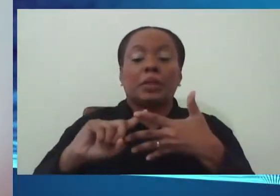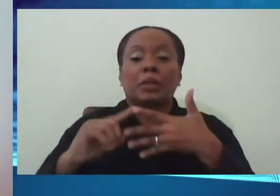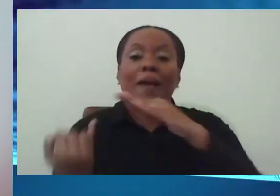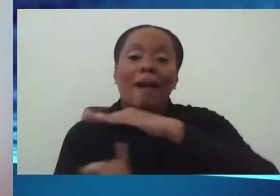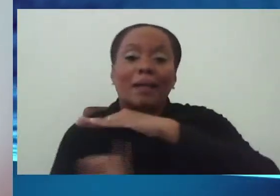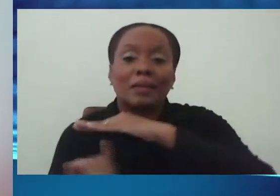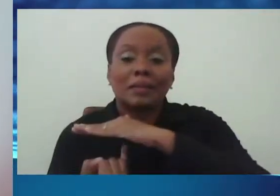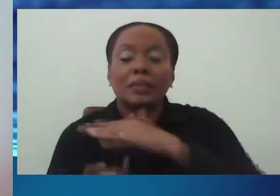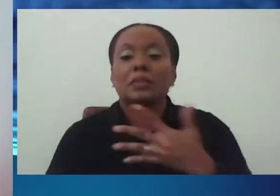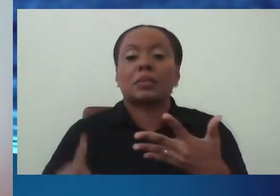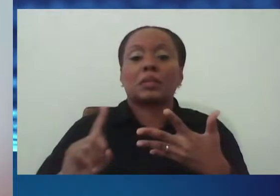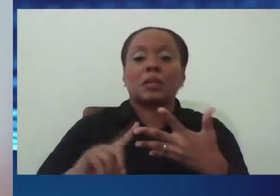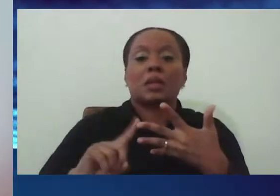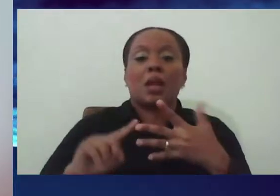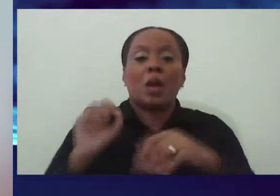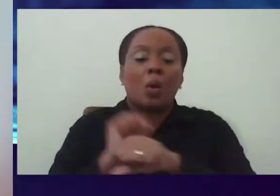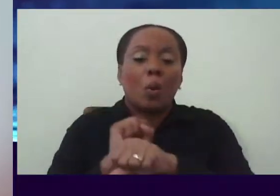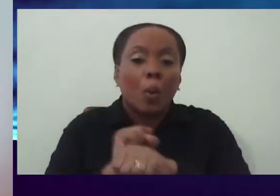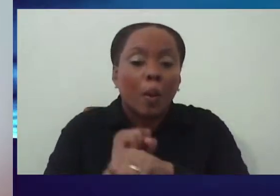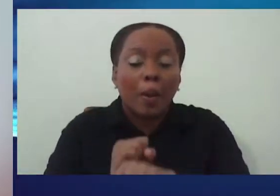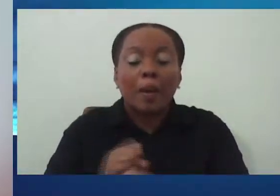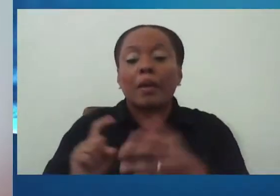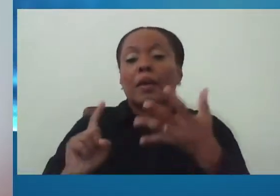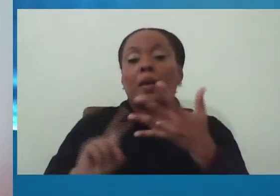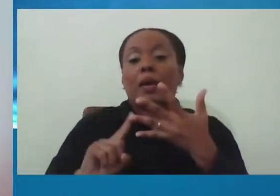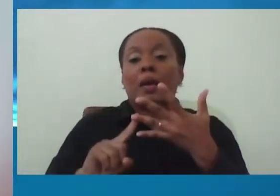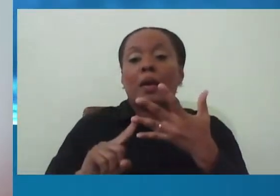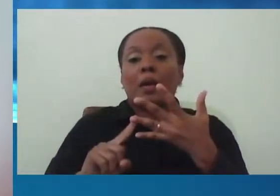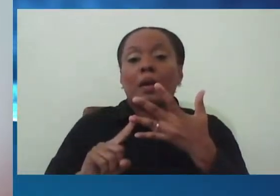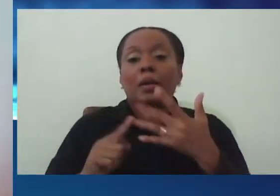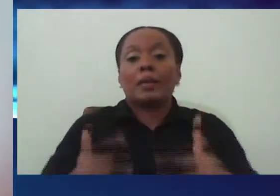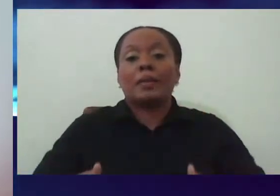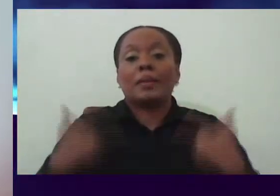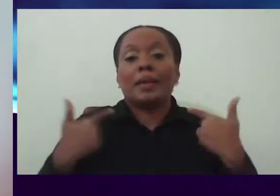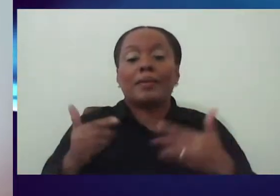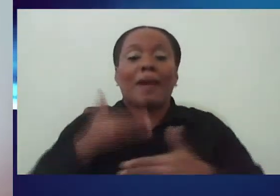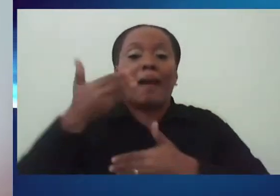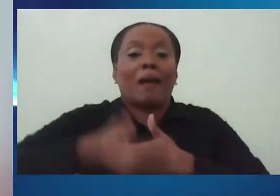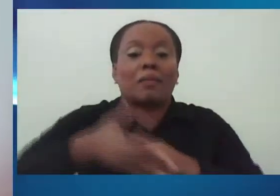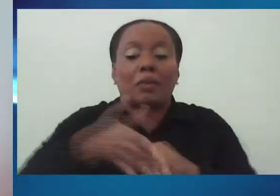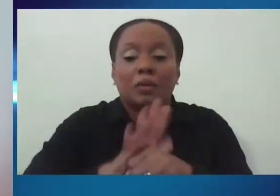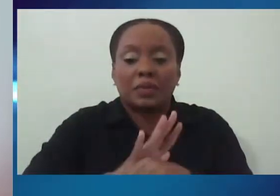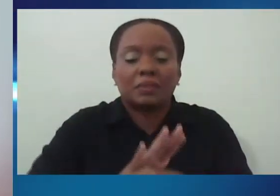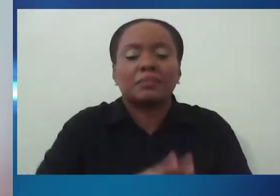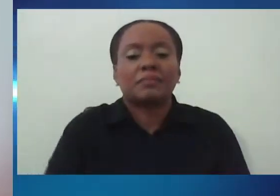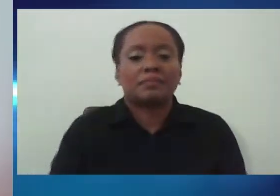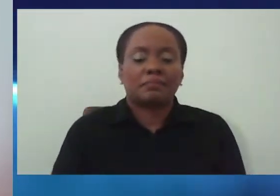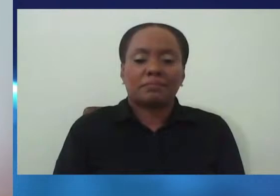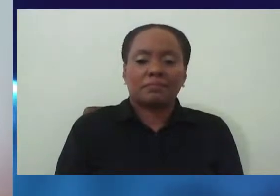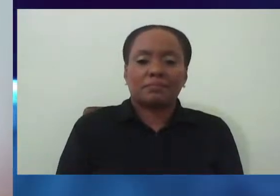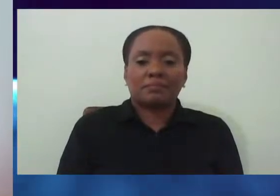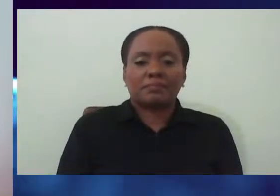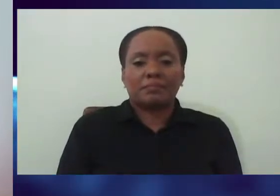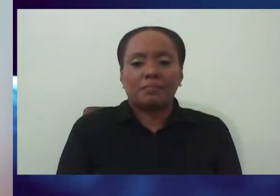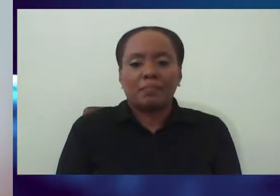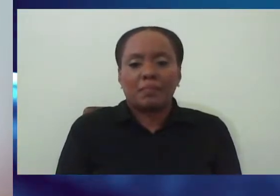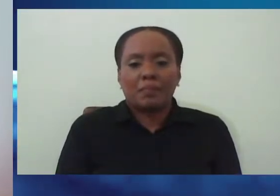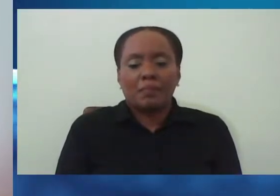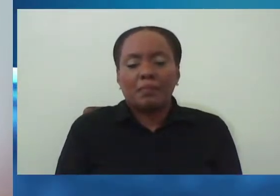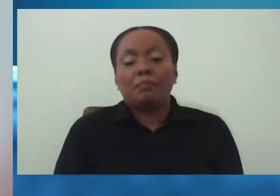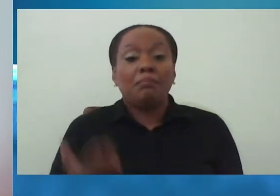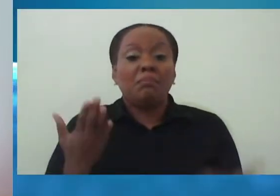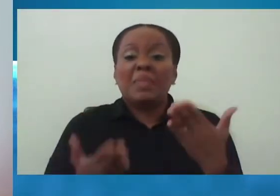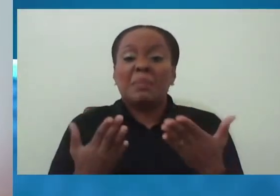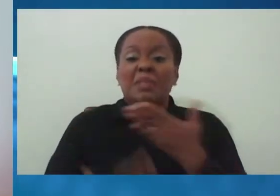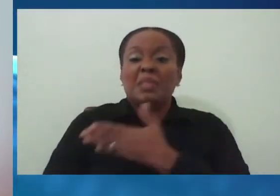coping with life after COVID. So I'm assuming that we may get some of those kinds of questions coming up this